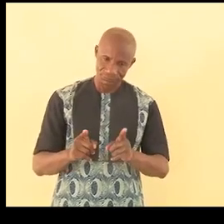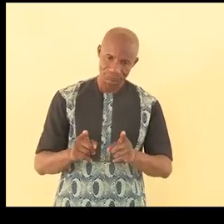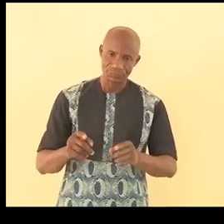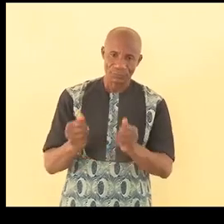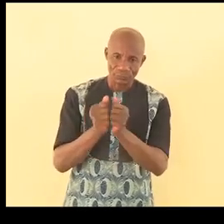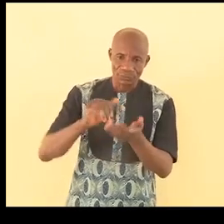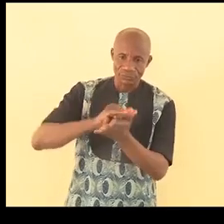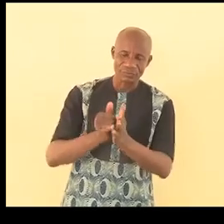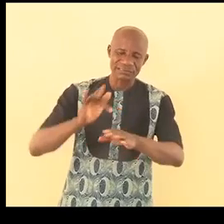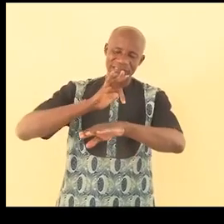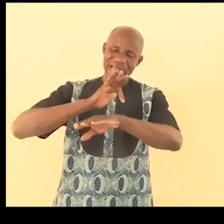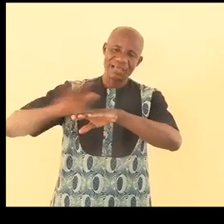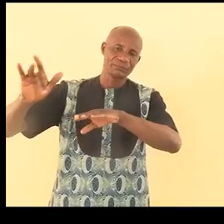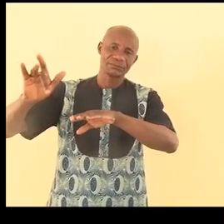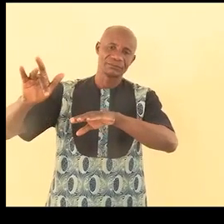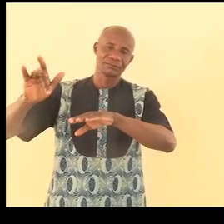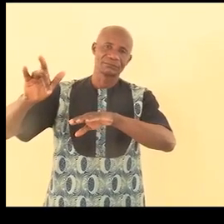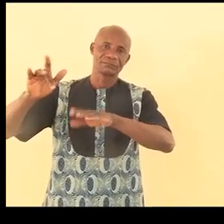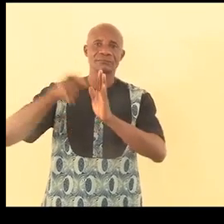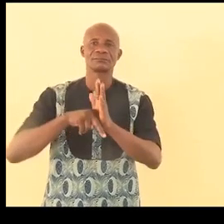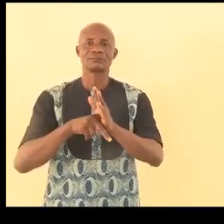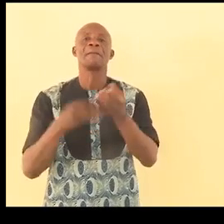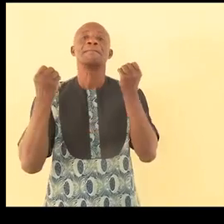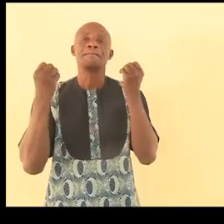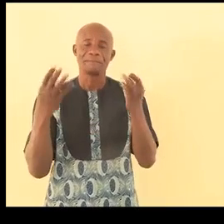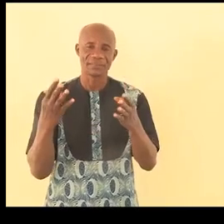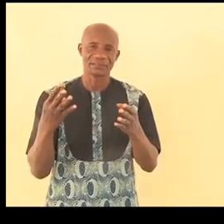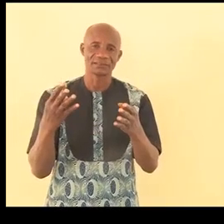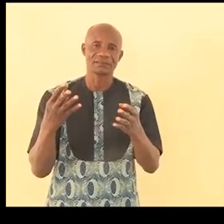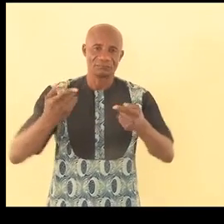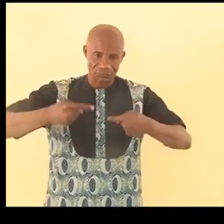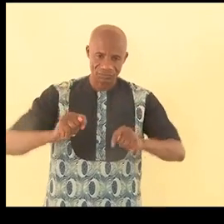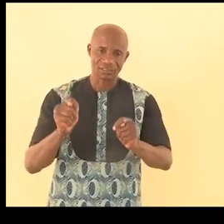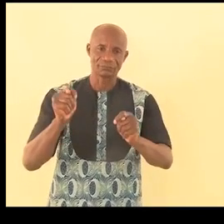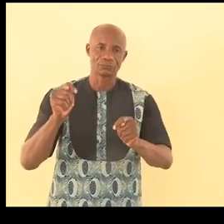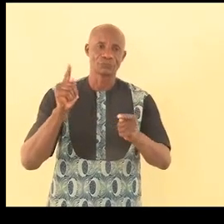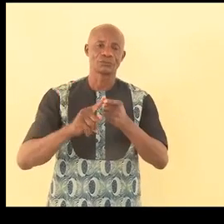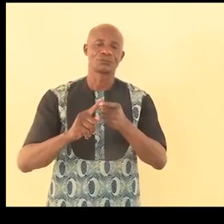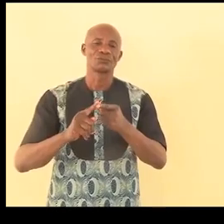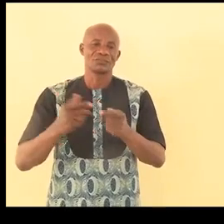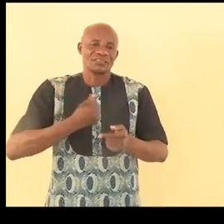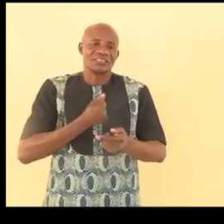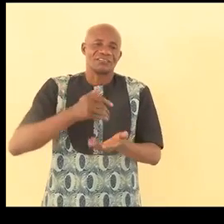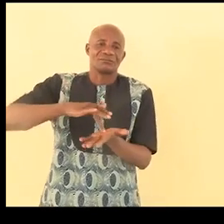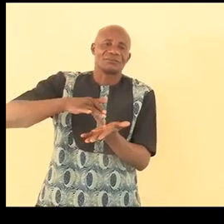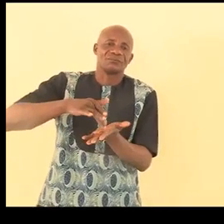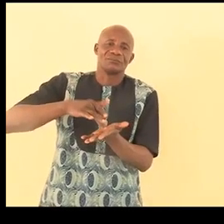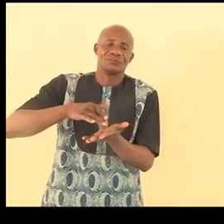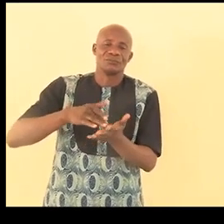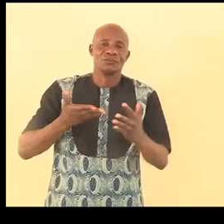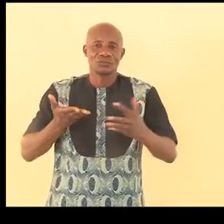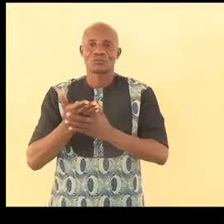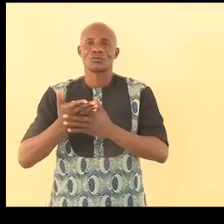Unfortunately, with such emptiness and pain, like we said, many often try to self-medicate